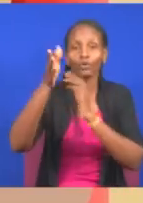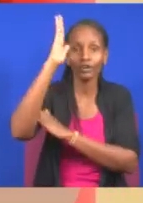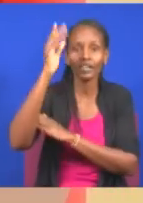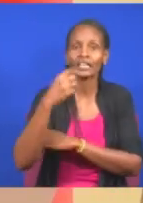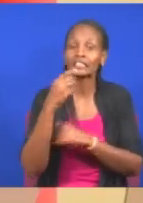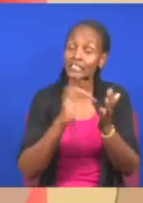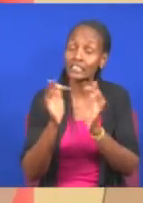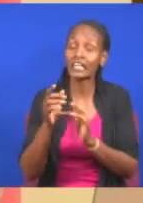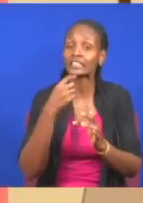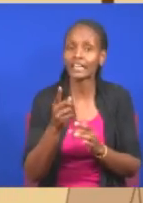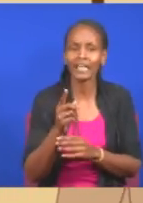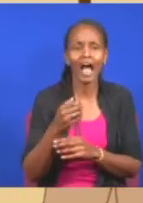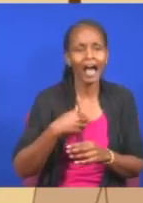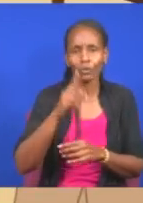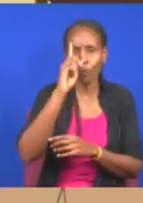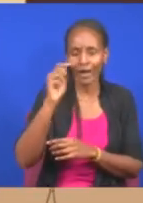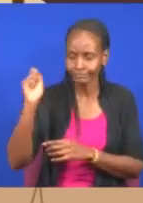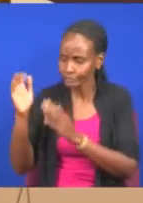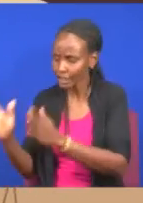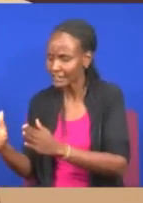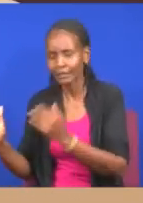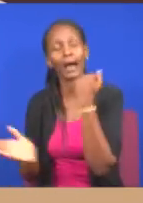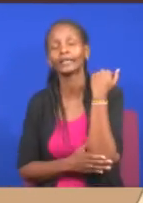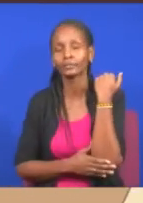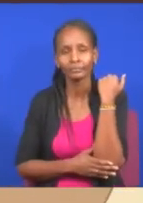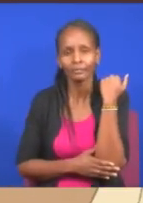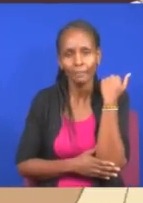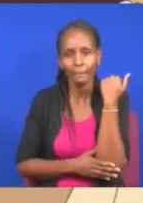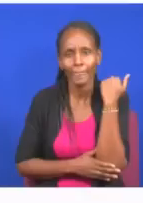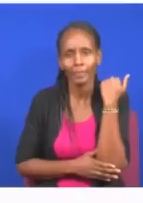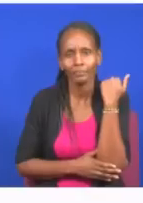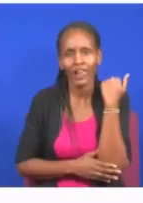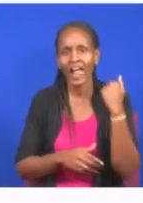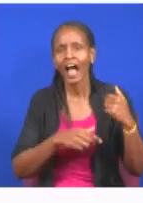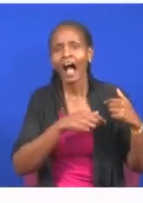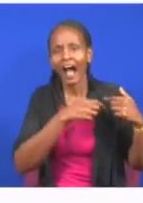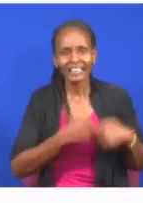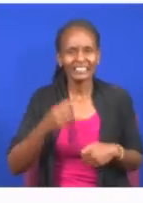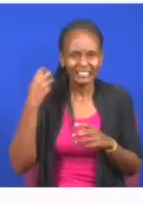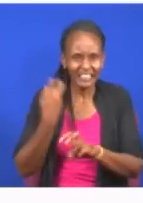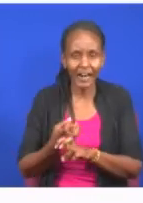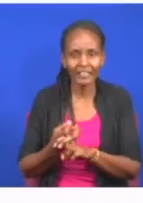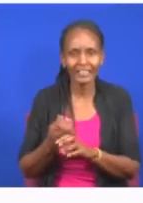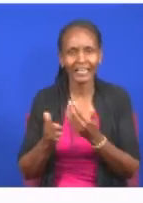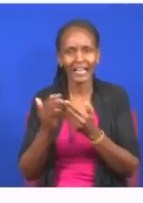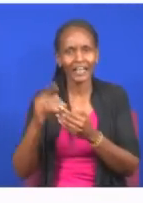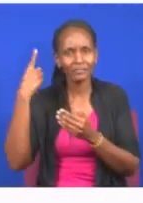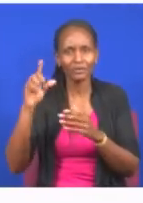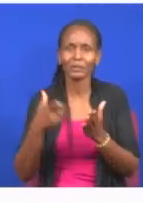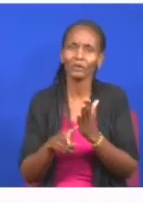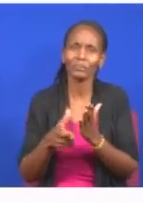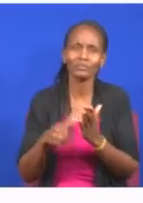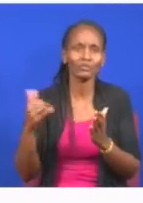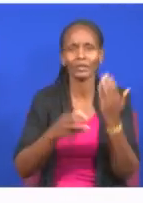said, "There was once a judge who was rude, harsh, and hard-hearted. He did not at all care for the problems of the